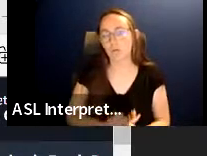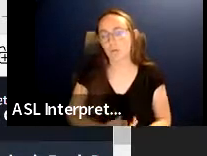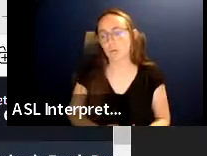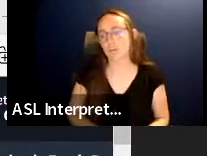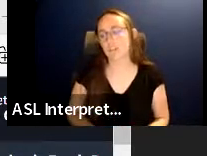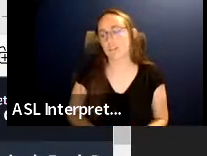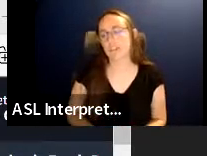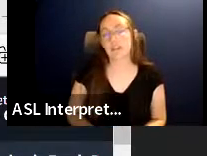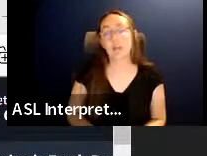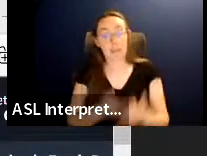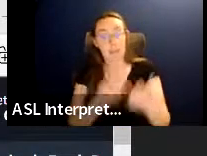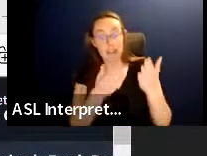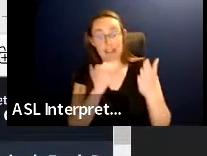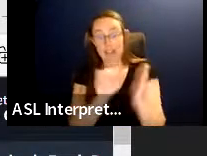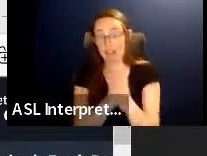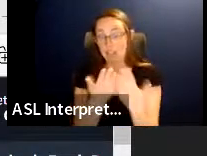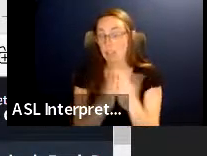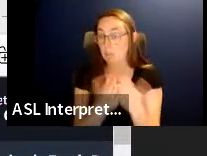So this is the one.